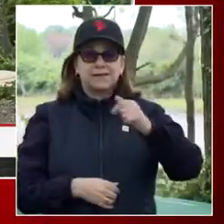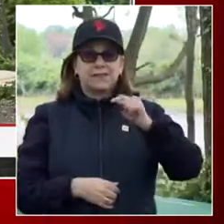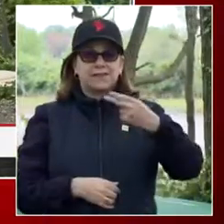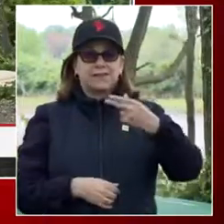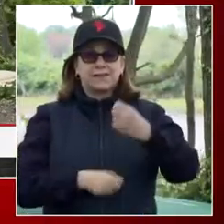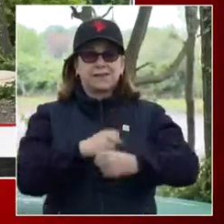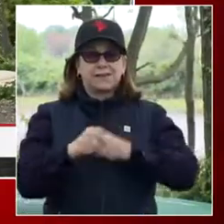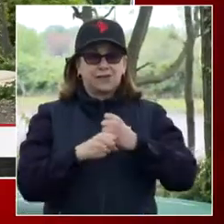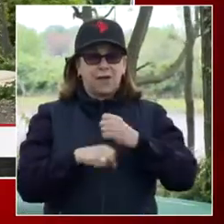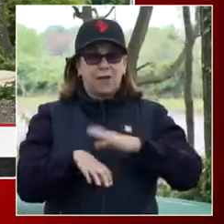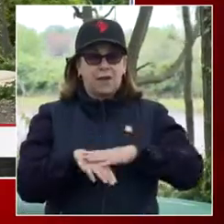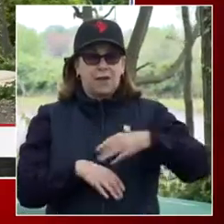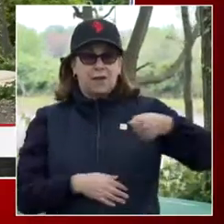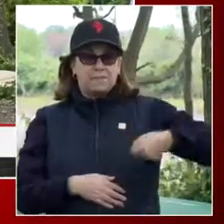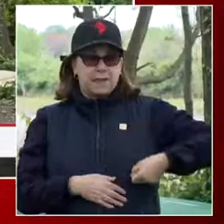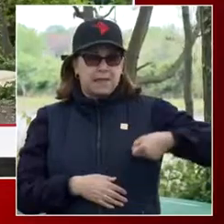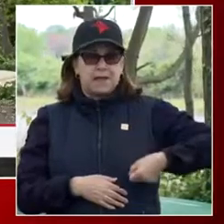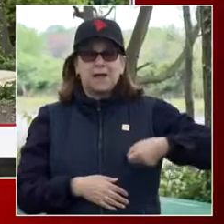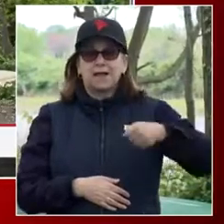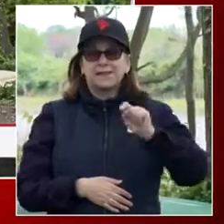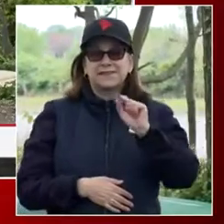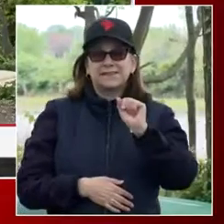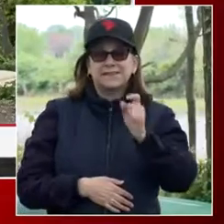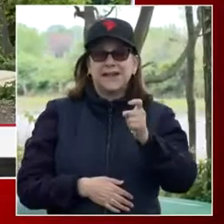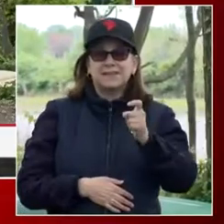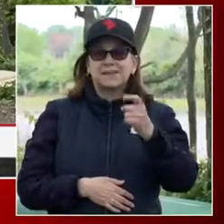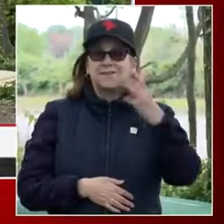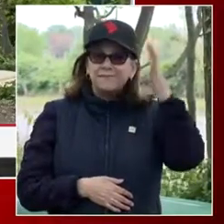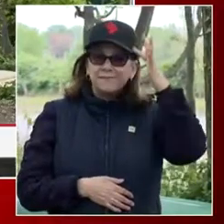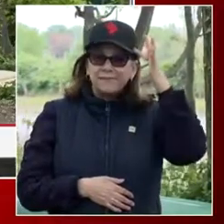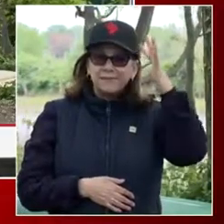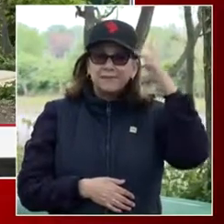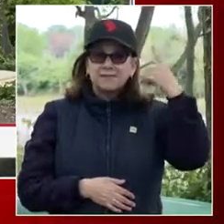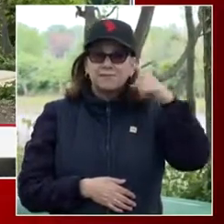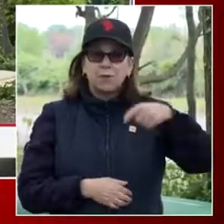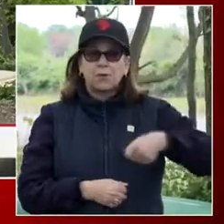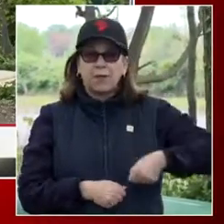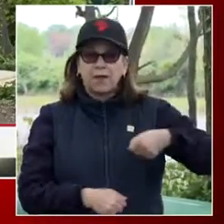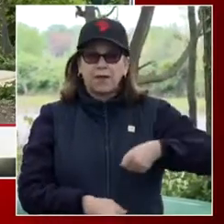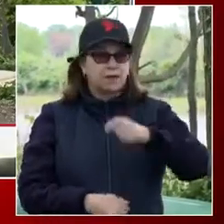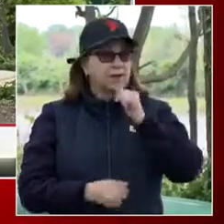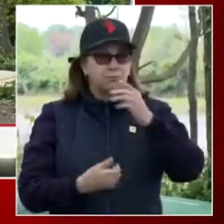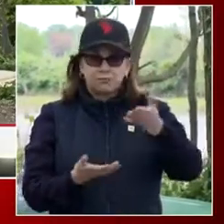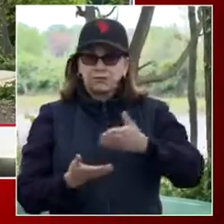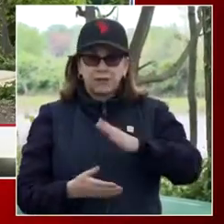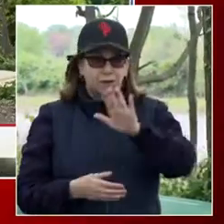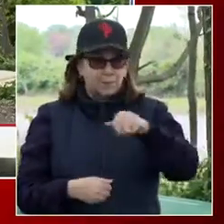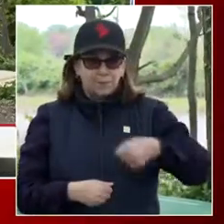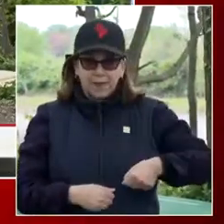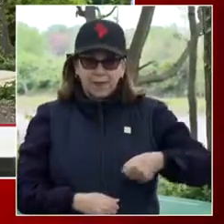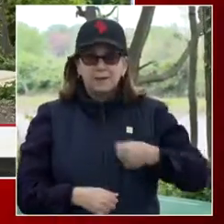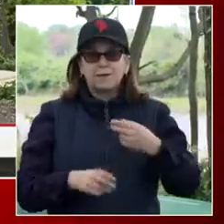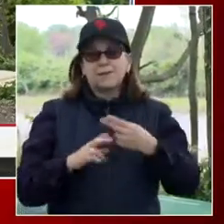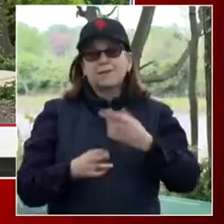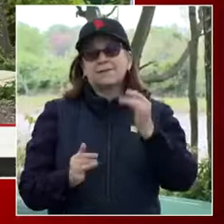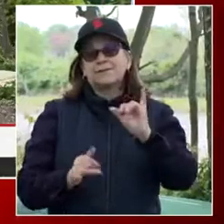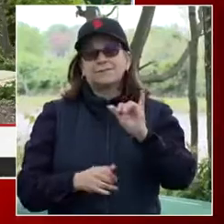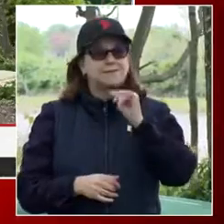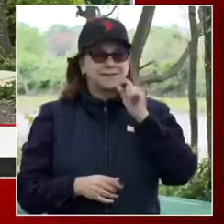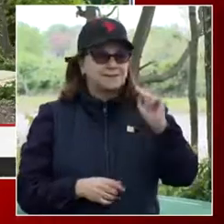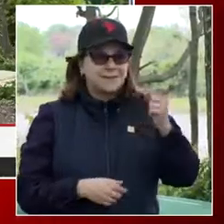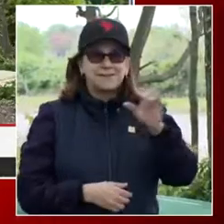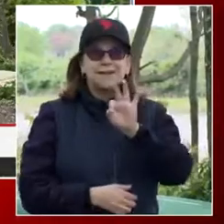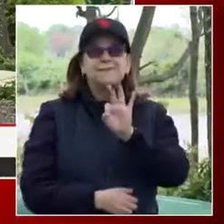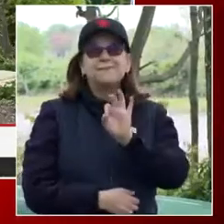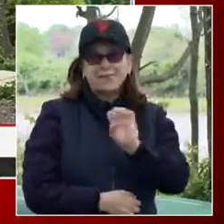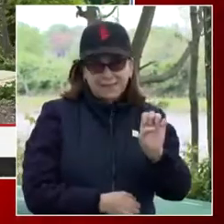fee, whatever you want to call it, the 5 cents for something that you otherwise, we're going to call it a fee, and because it is a